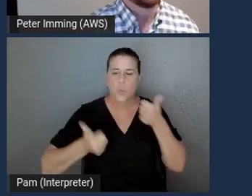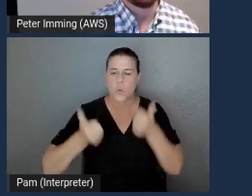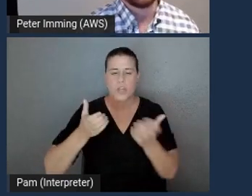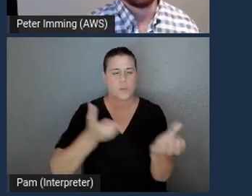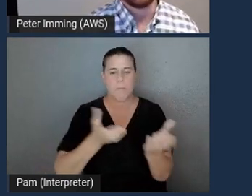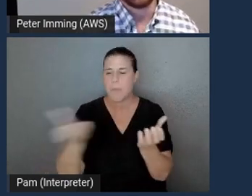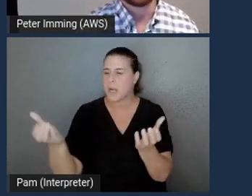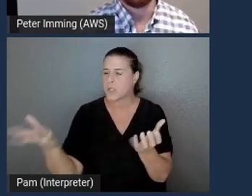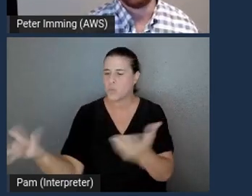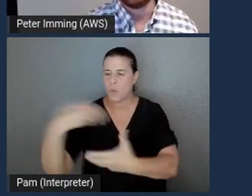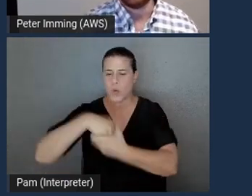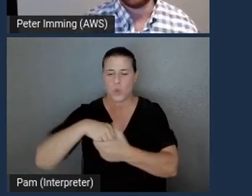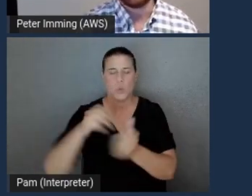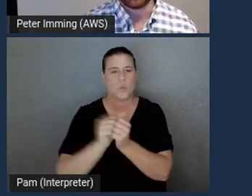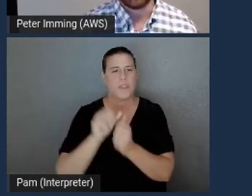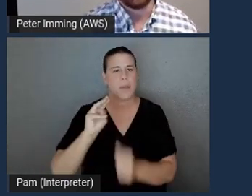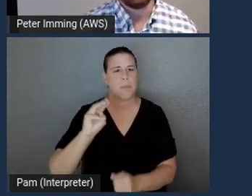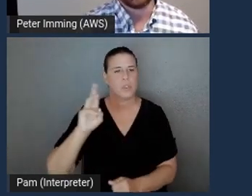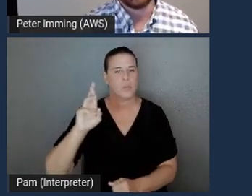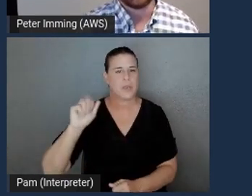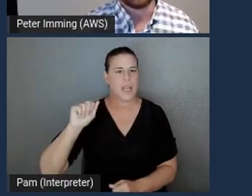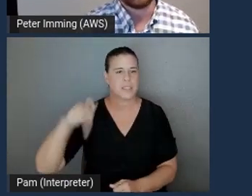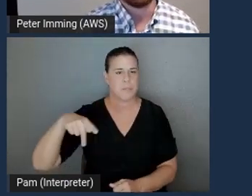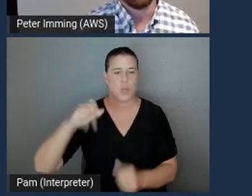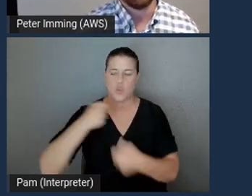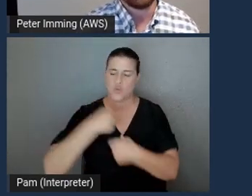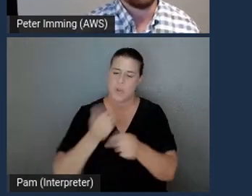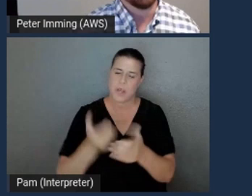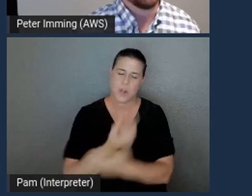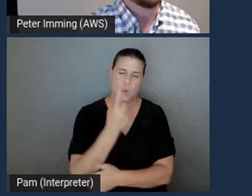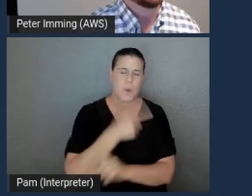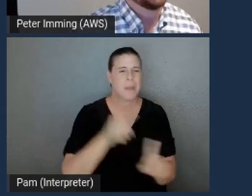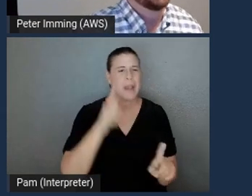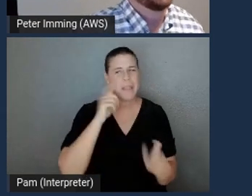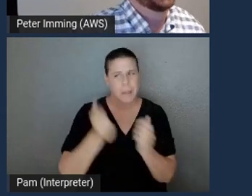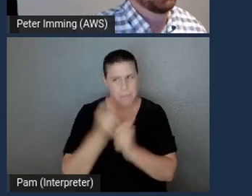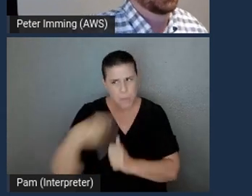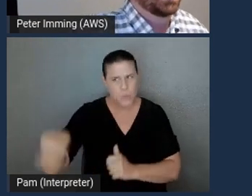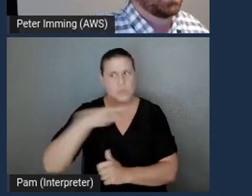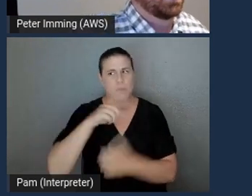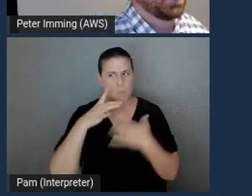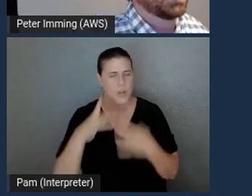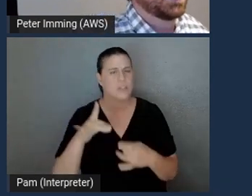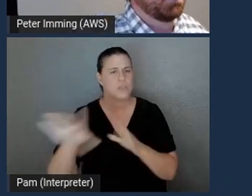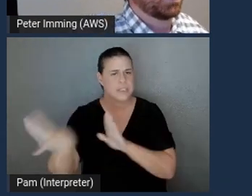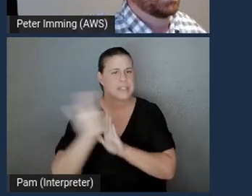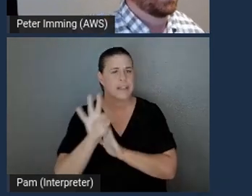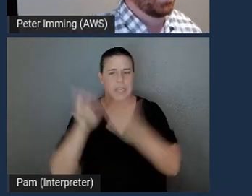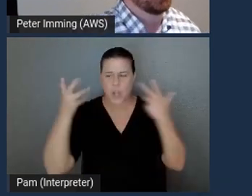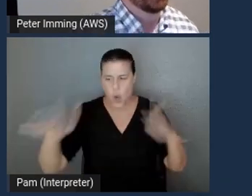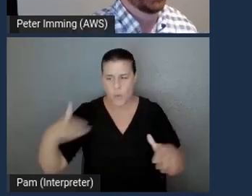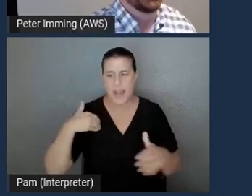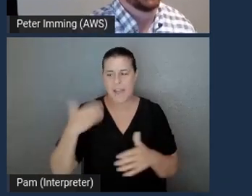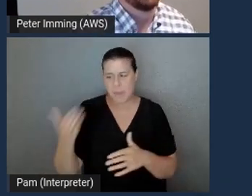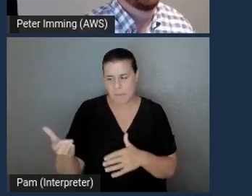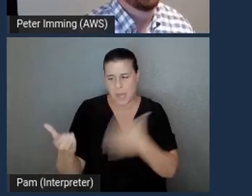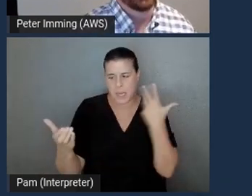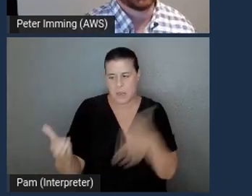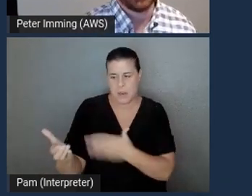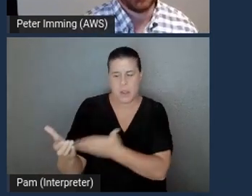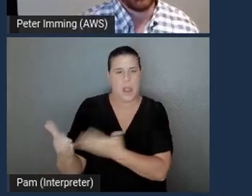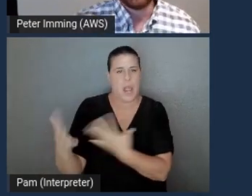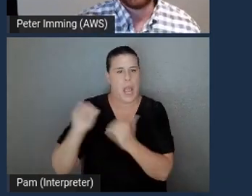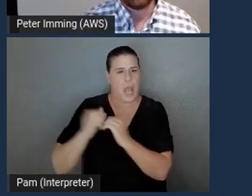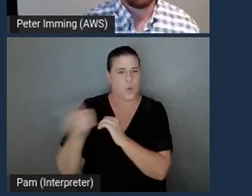behind this multi-region access point. We can create a new bucket, but I think most people were interested in selecting an existing bucket that they already had in